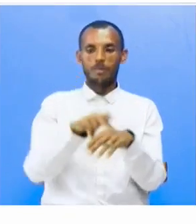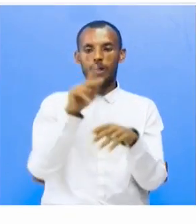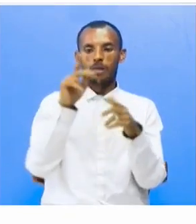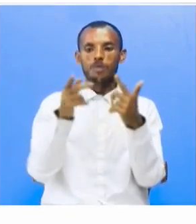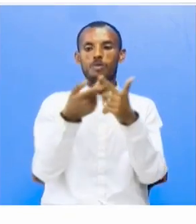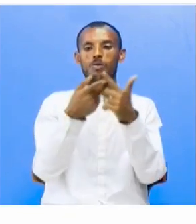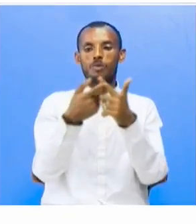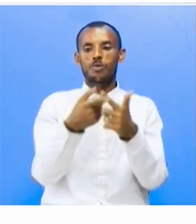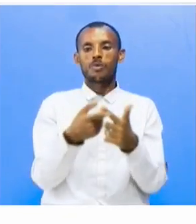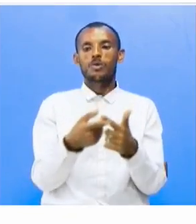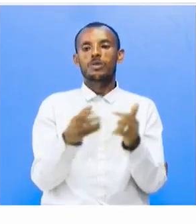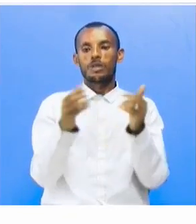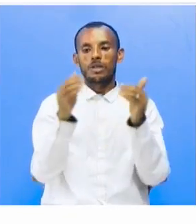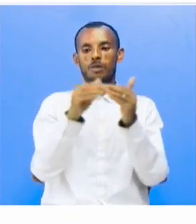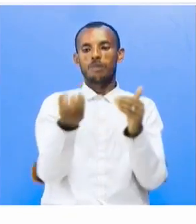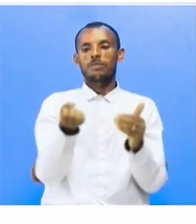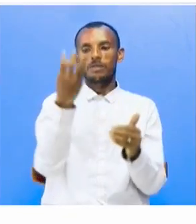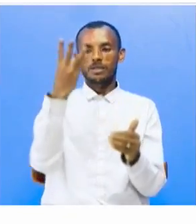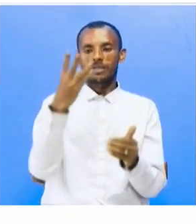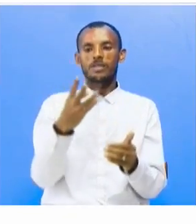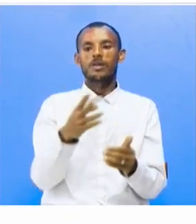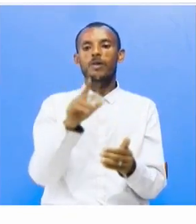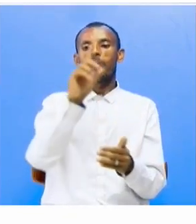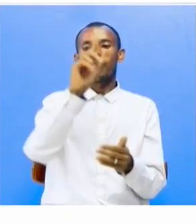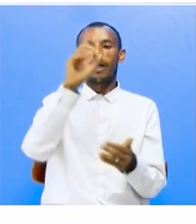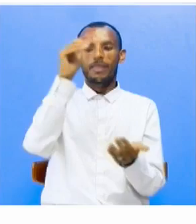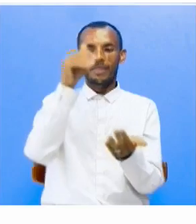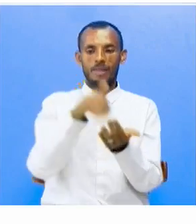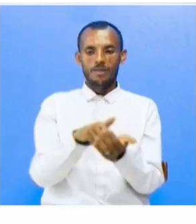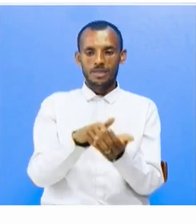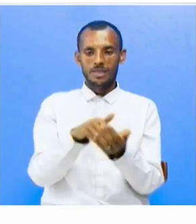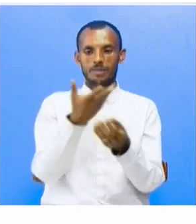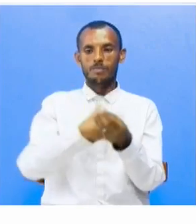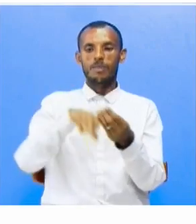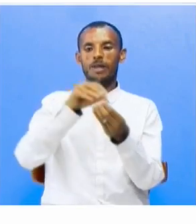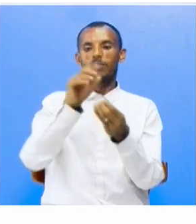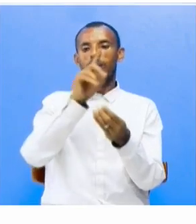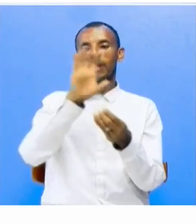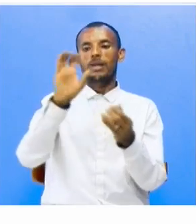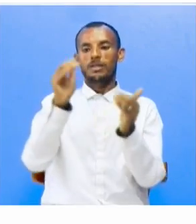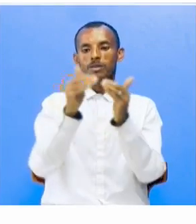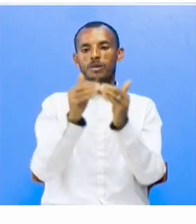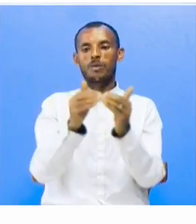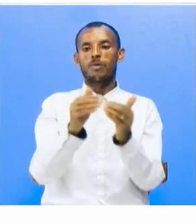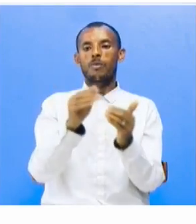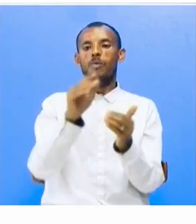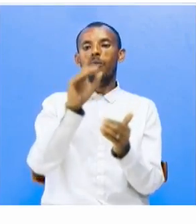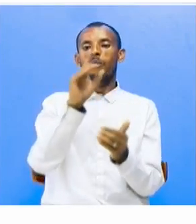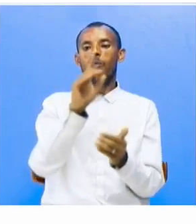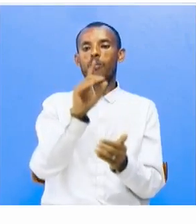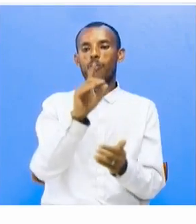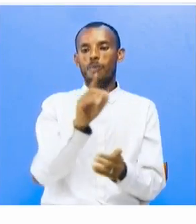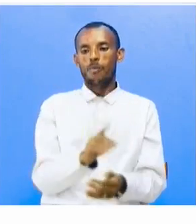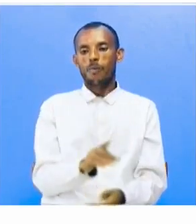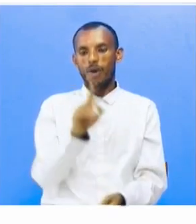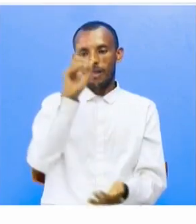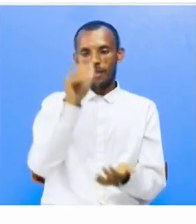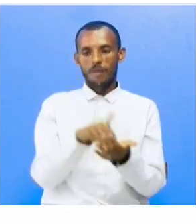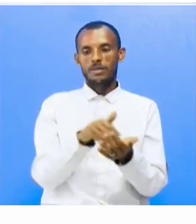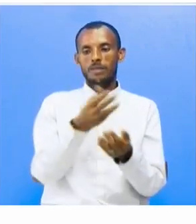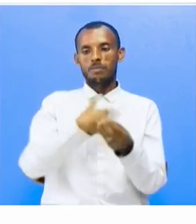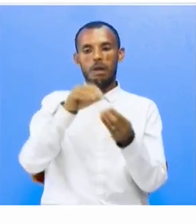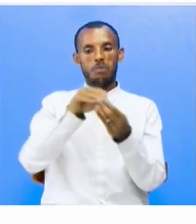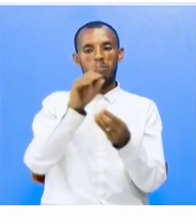for second year. Therefore, the principal for second year is this 1,000 plus